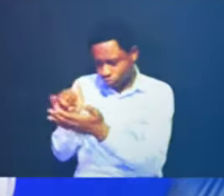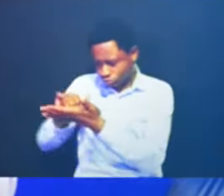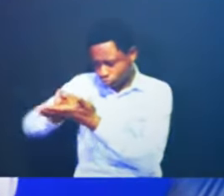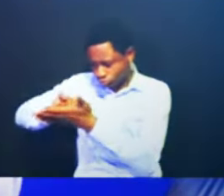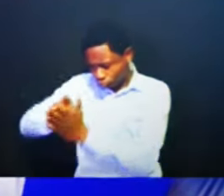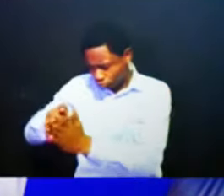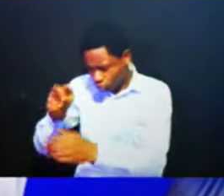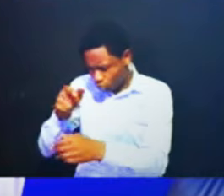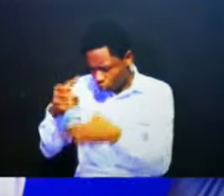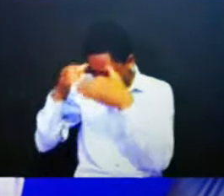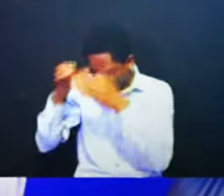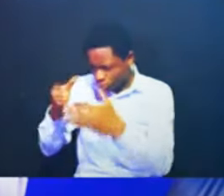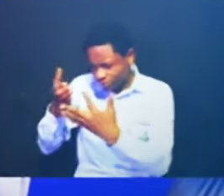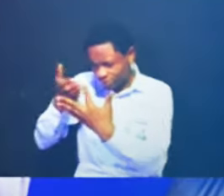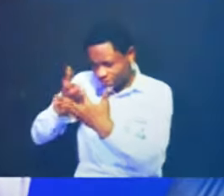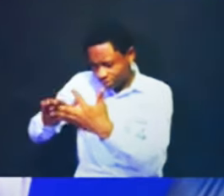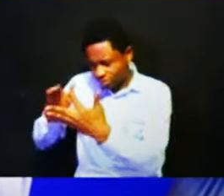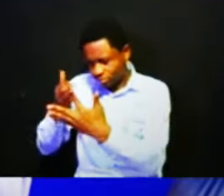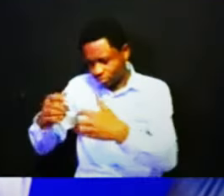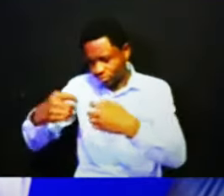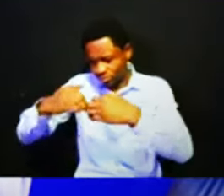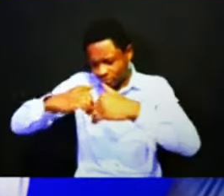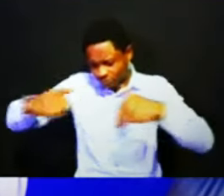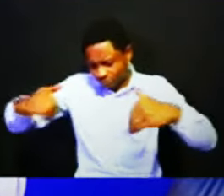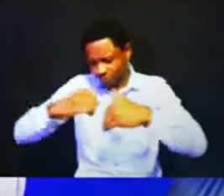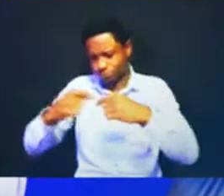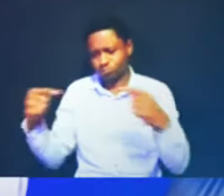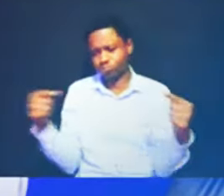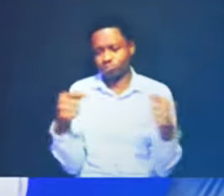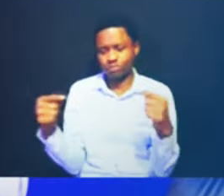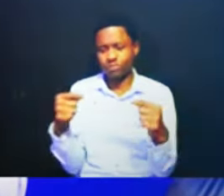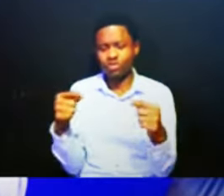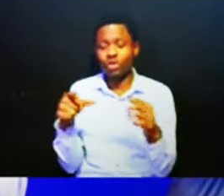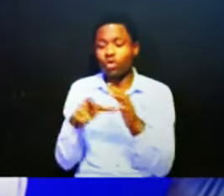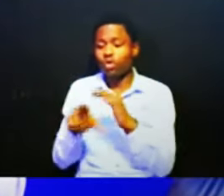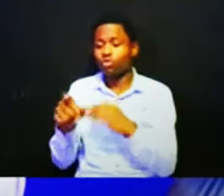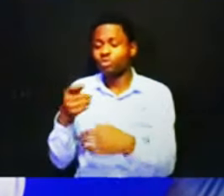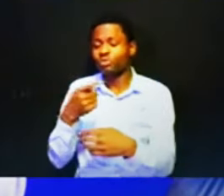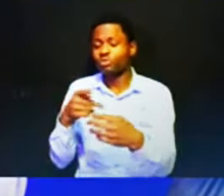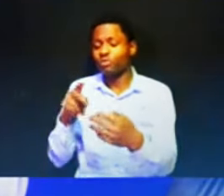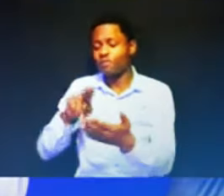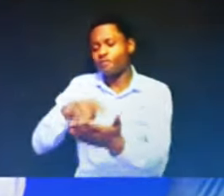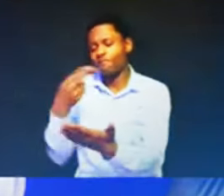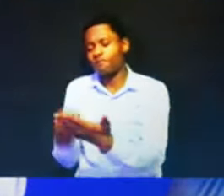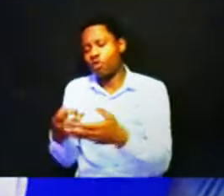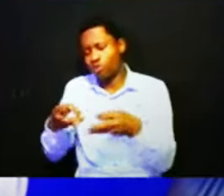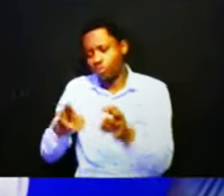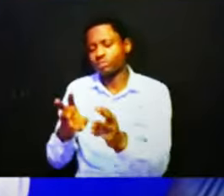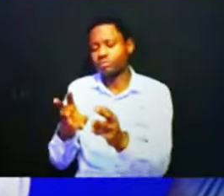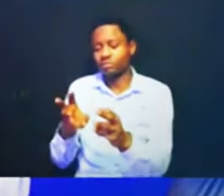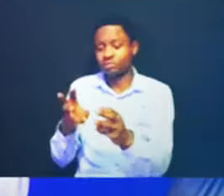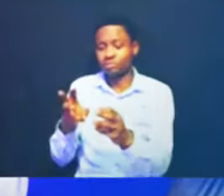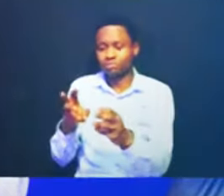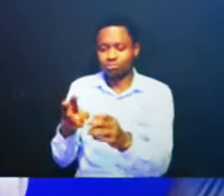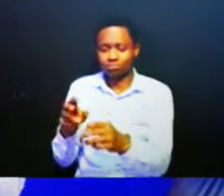obstacle in your way that are contrary to the teaching you have learned. Keep away from them. And so,